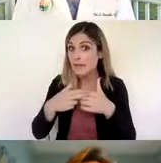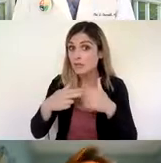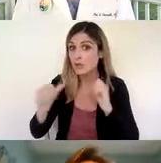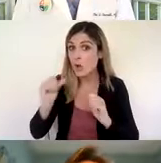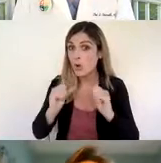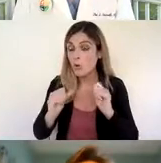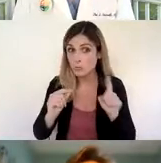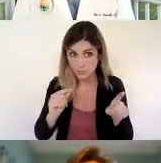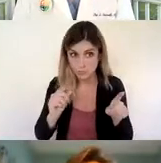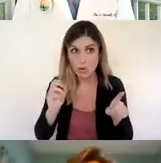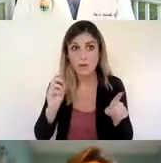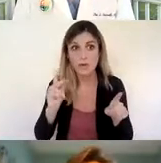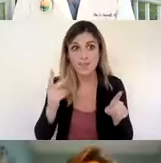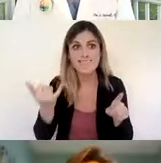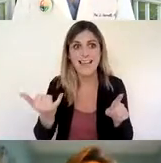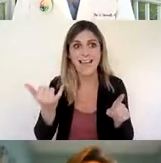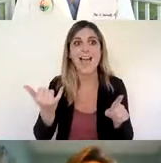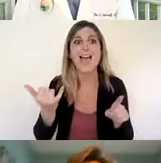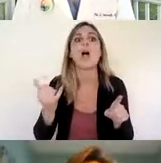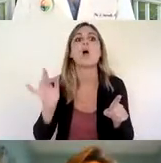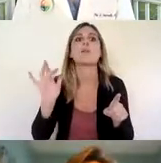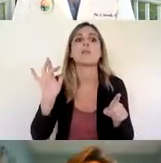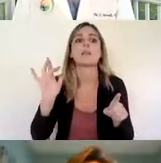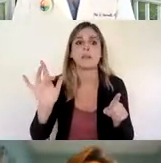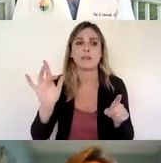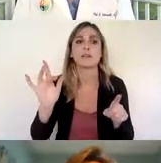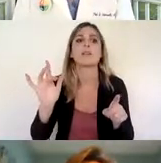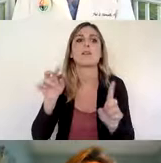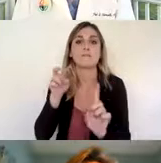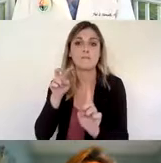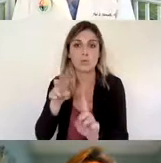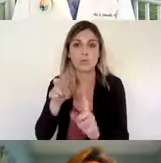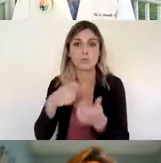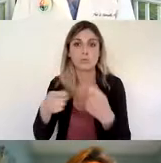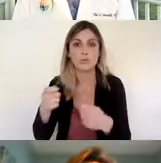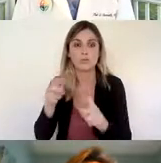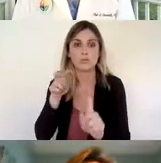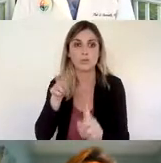There you go. Okay. Now you got to switch your view.